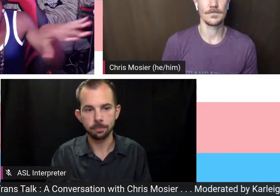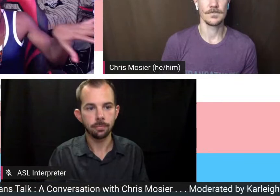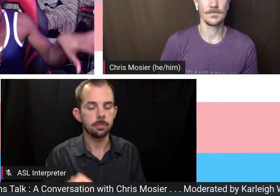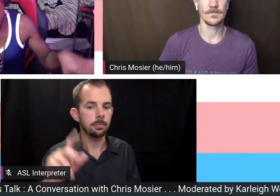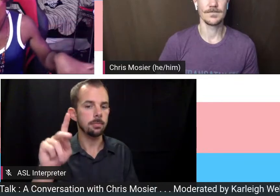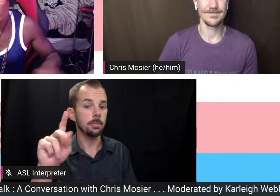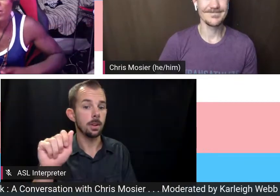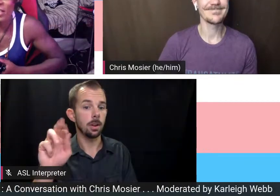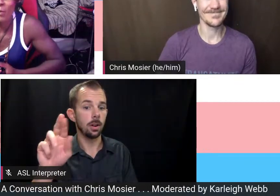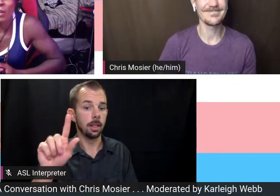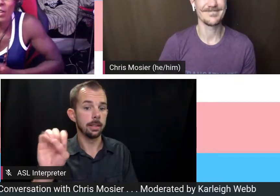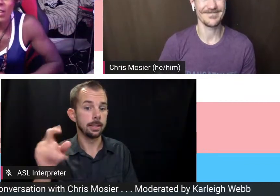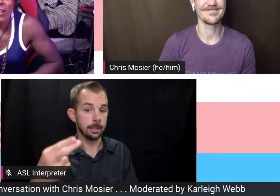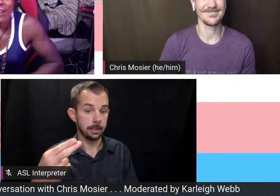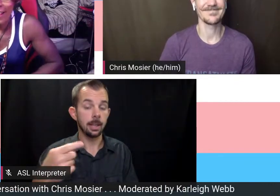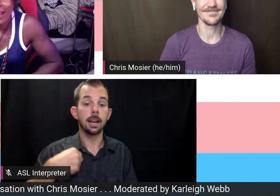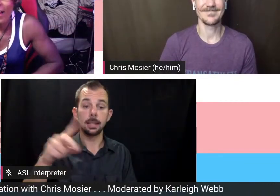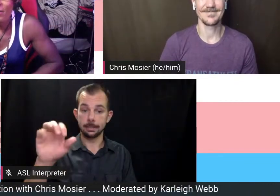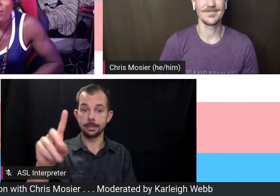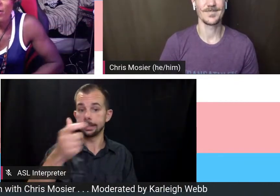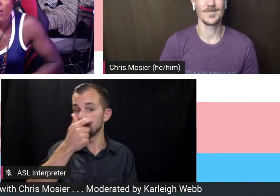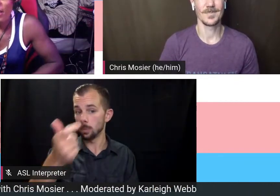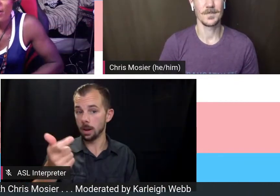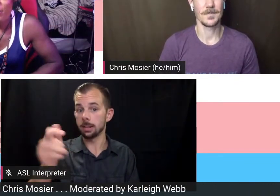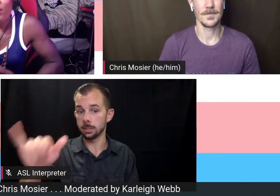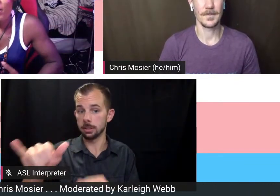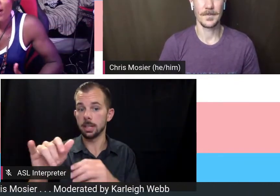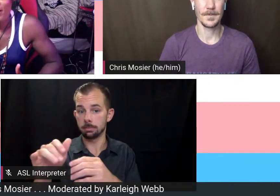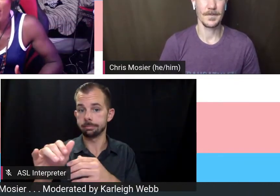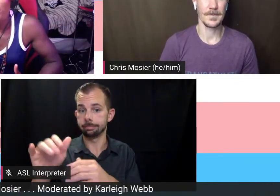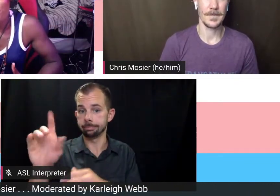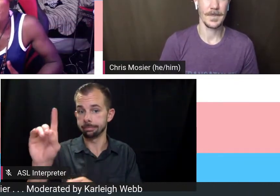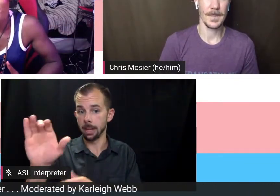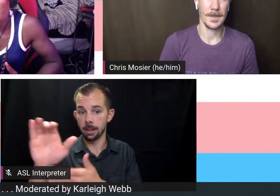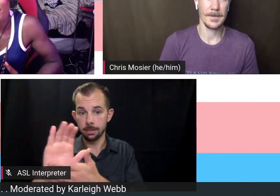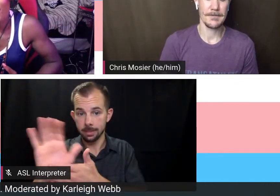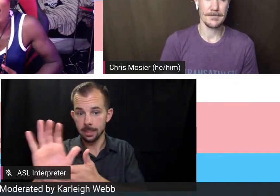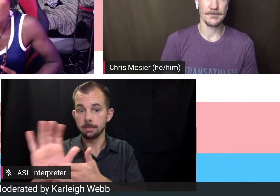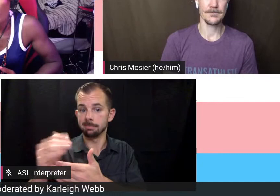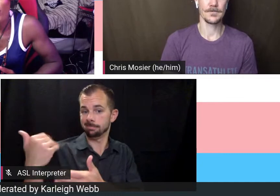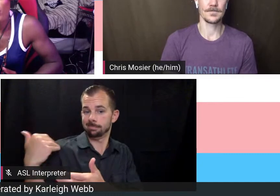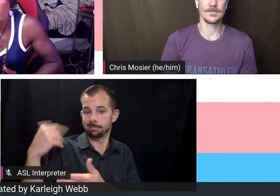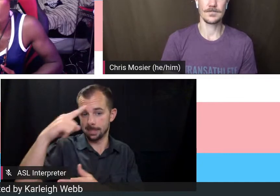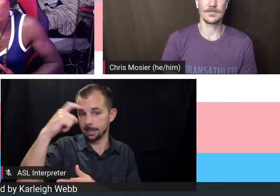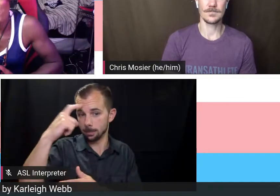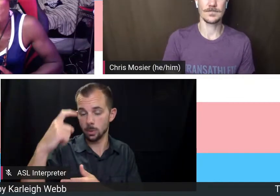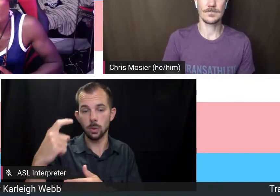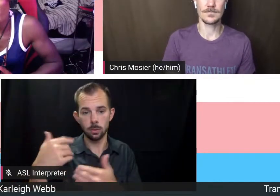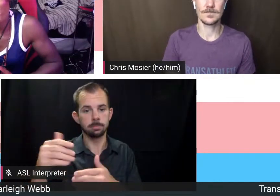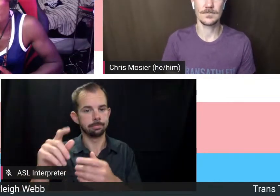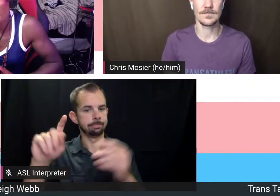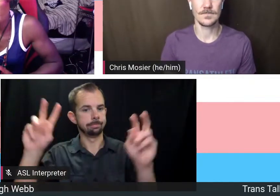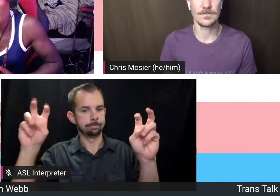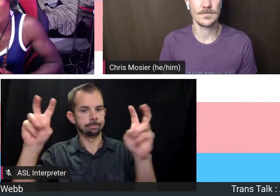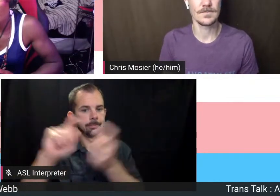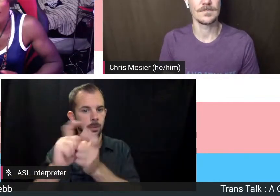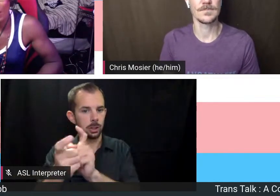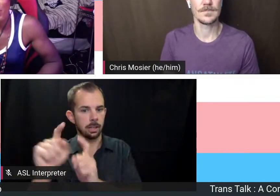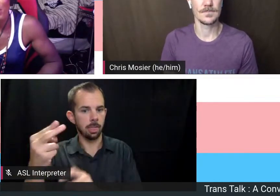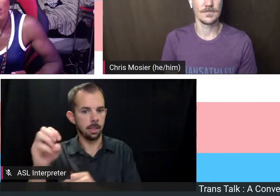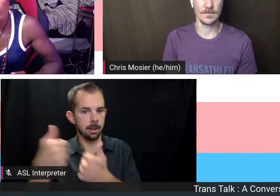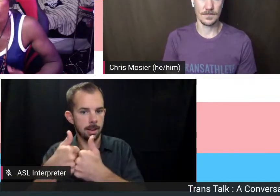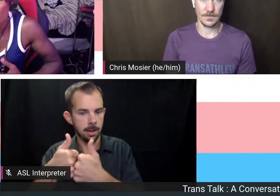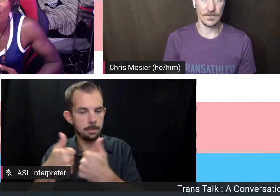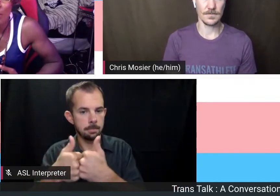Game at a festival earlier this summer. And that was the biggest thing I've often told people, because